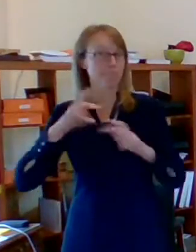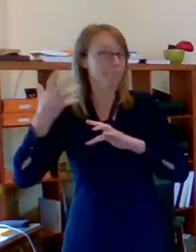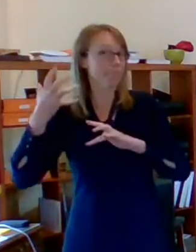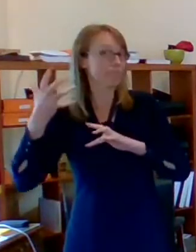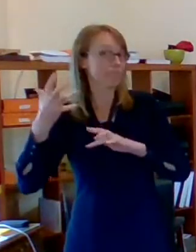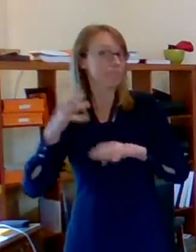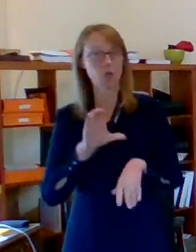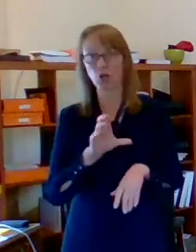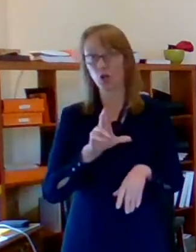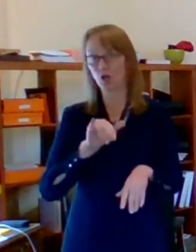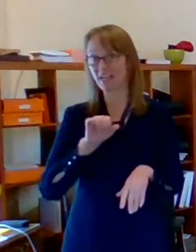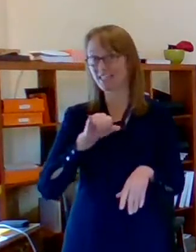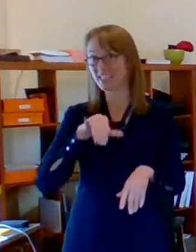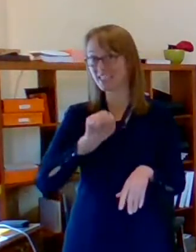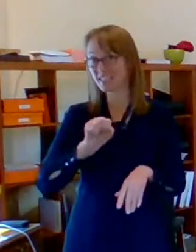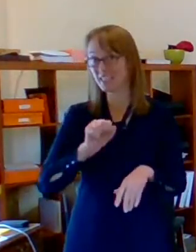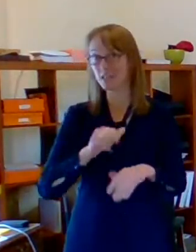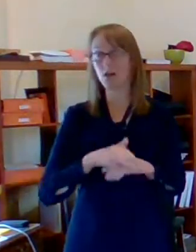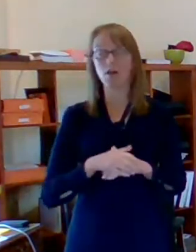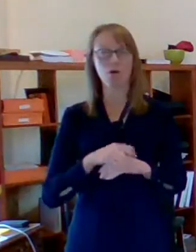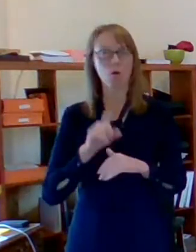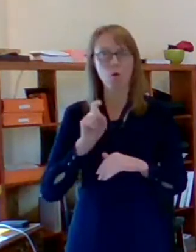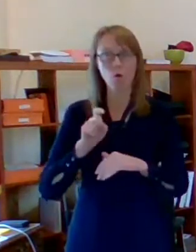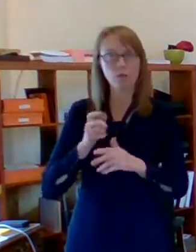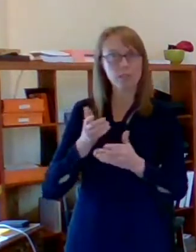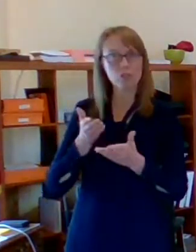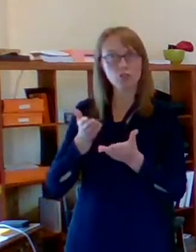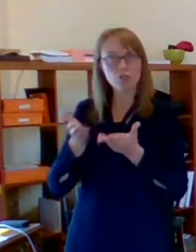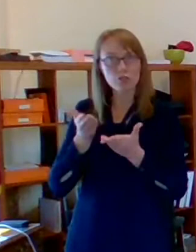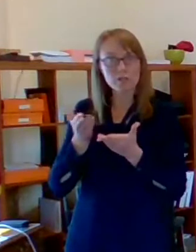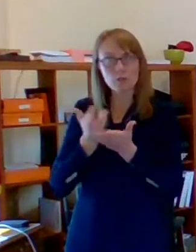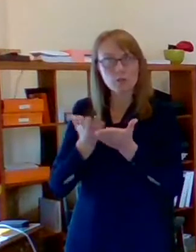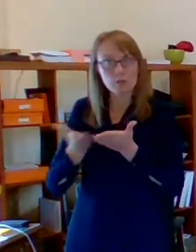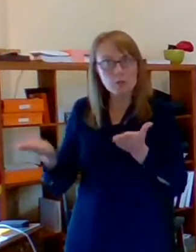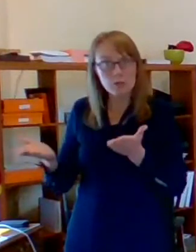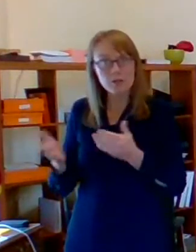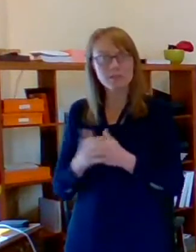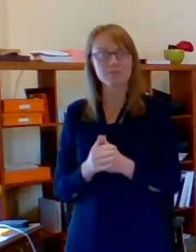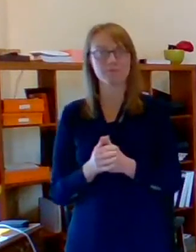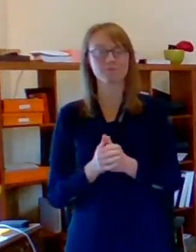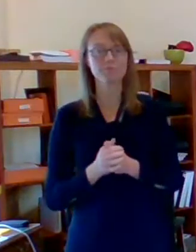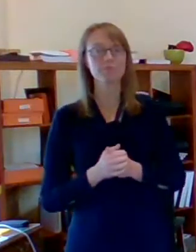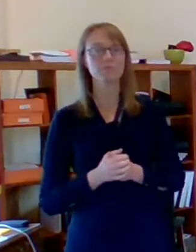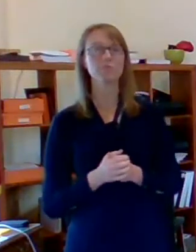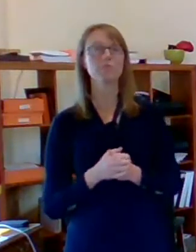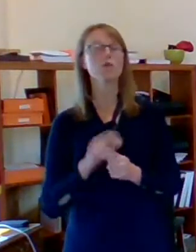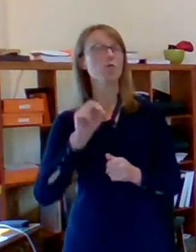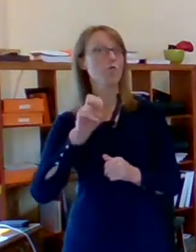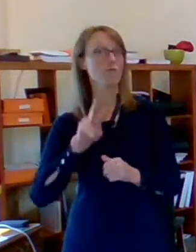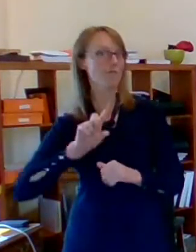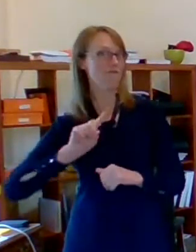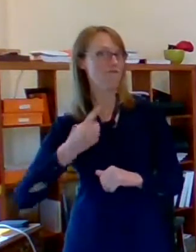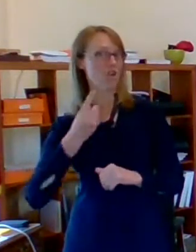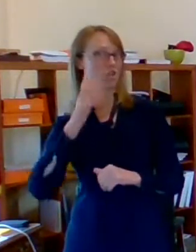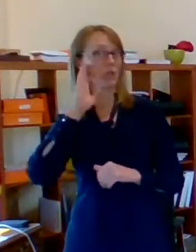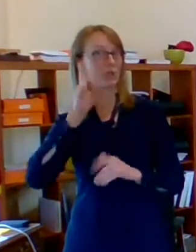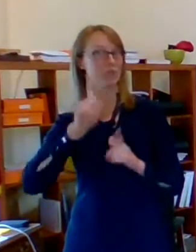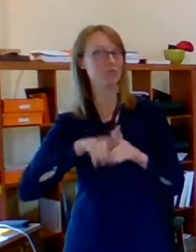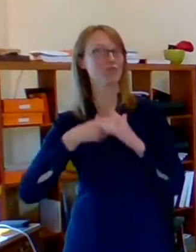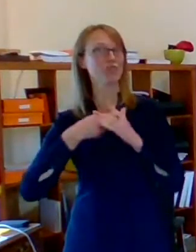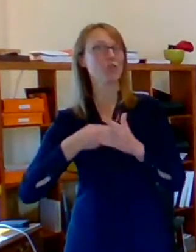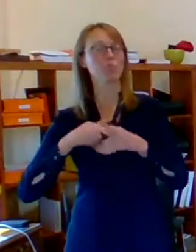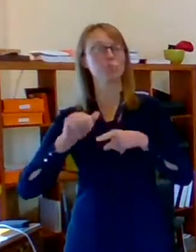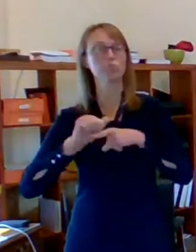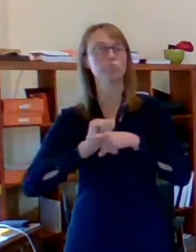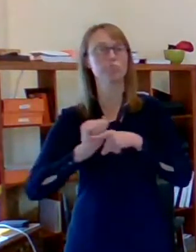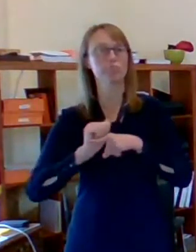this program, which we're going to begin hiring and training on November the 1st, and it should be up and operational by